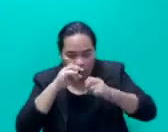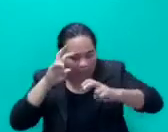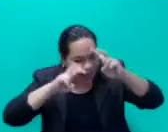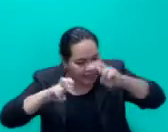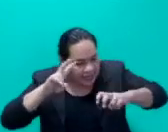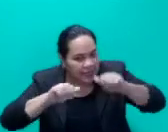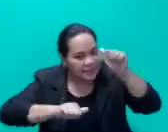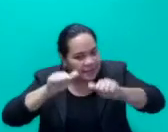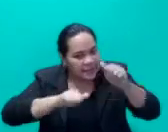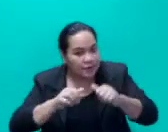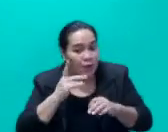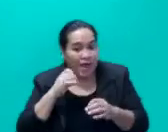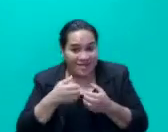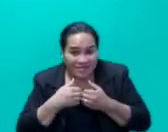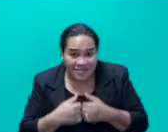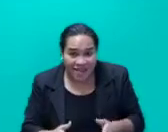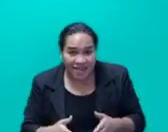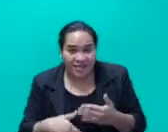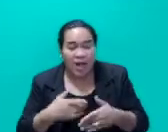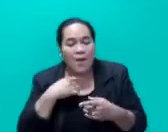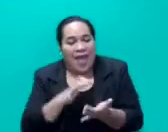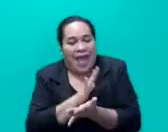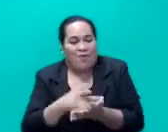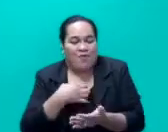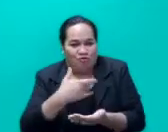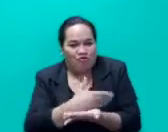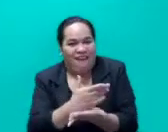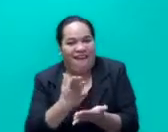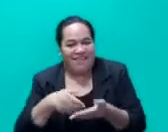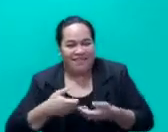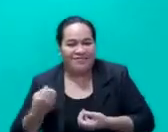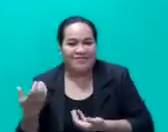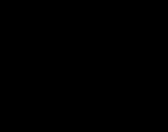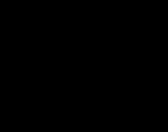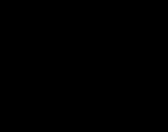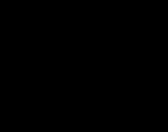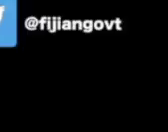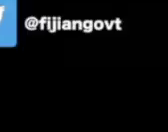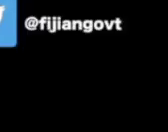And once this rolls out, I'll be happy to share more details in this August House. I thank you, Mr. Speaker.